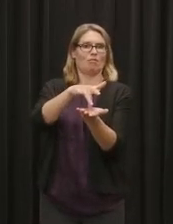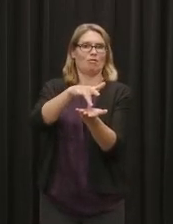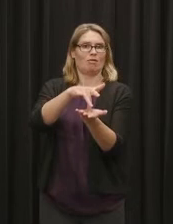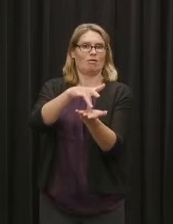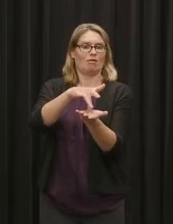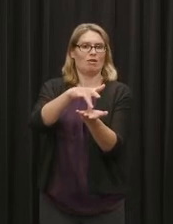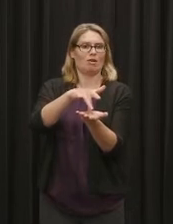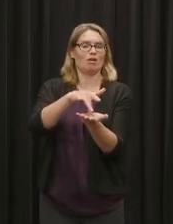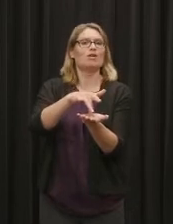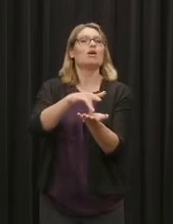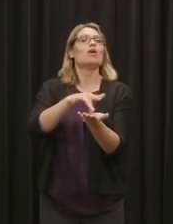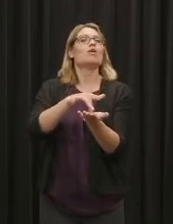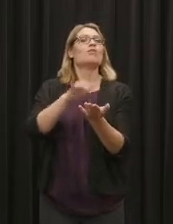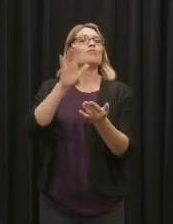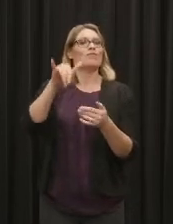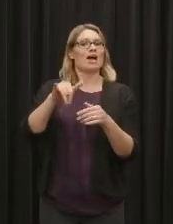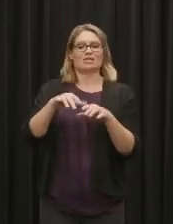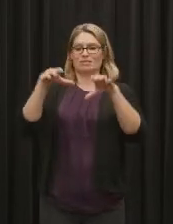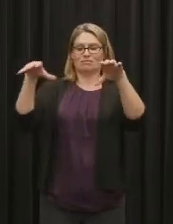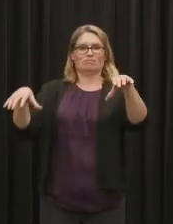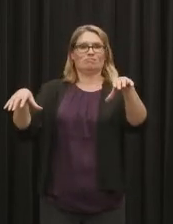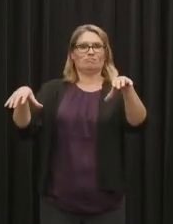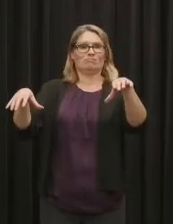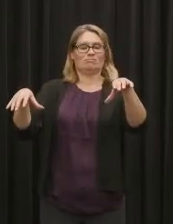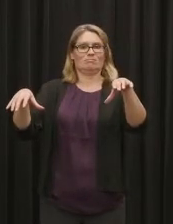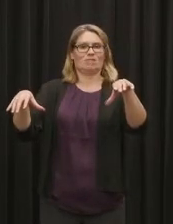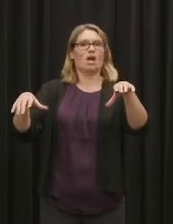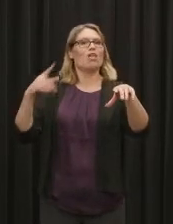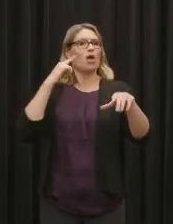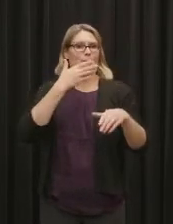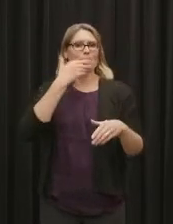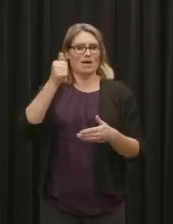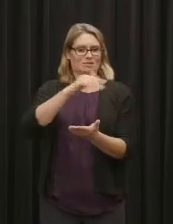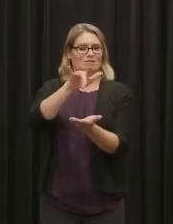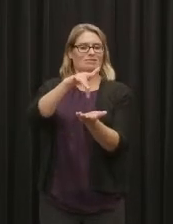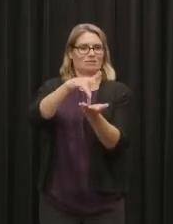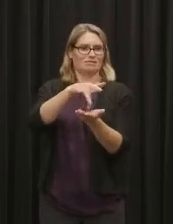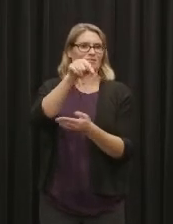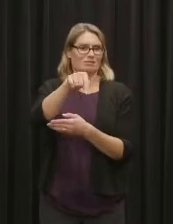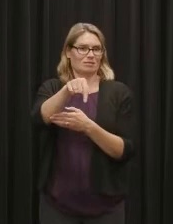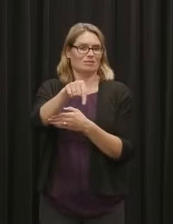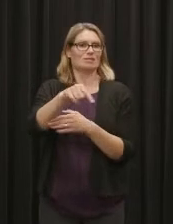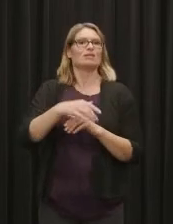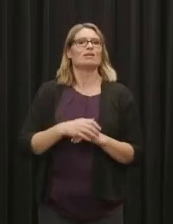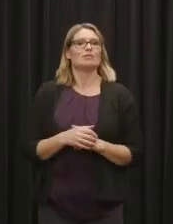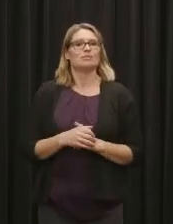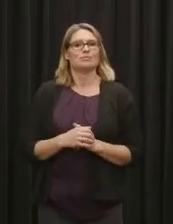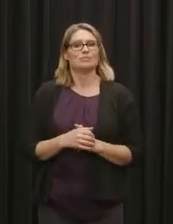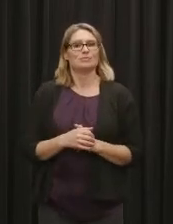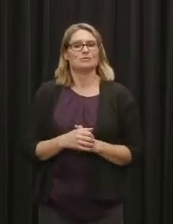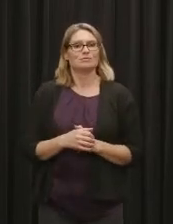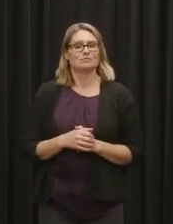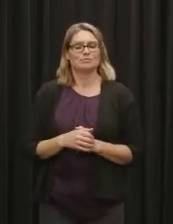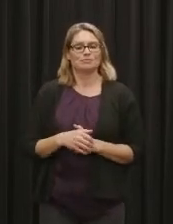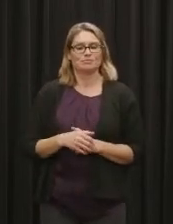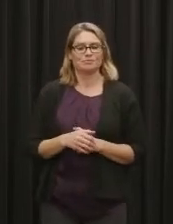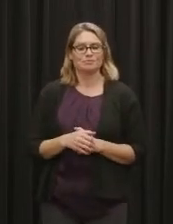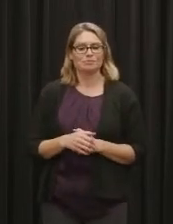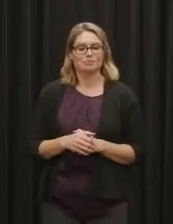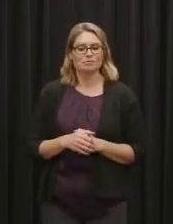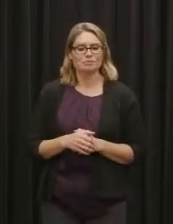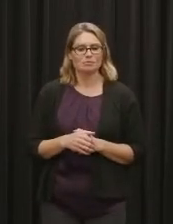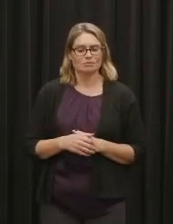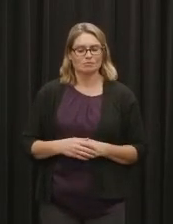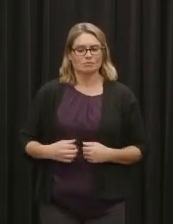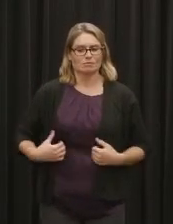between the two regional health authorities, and geographically, it is also relatively central in the province.